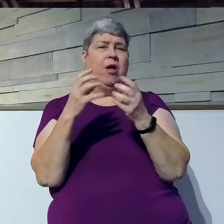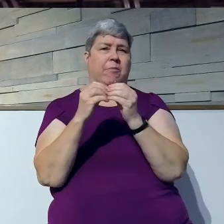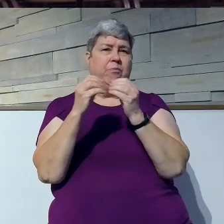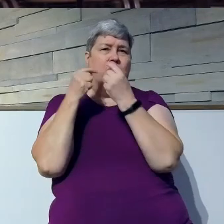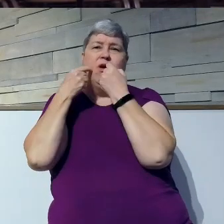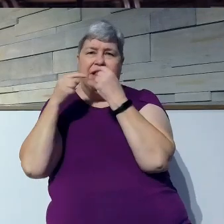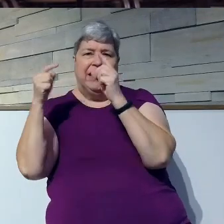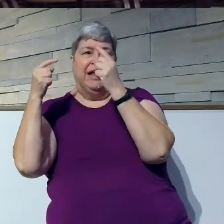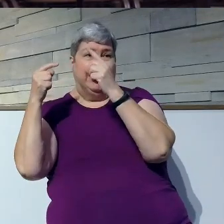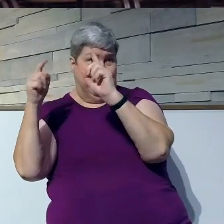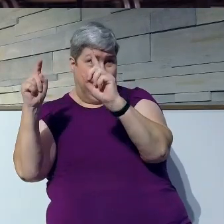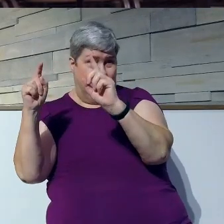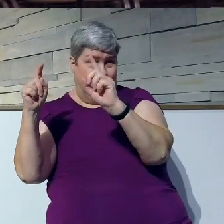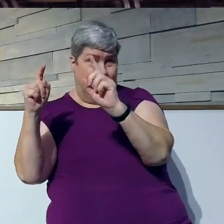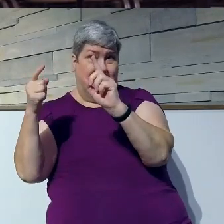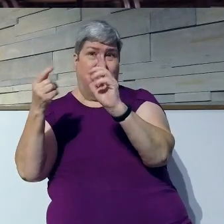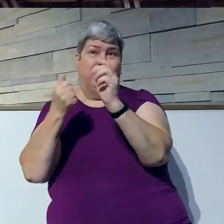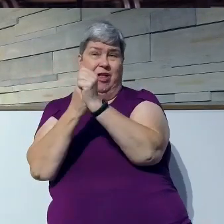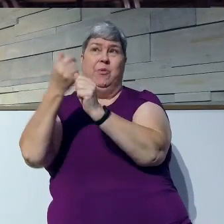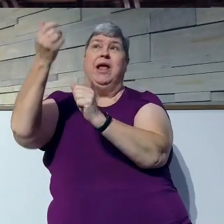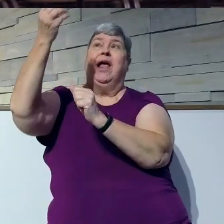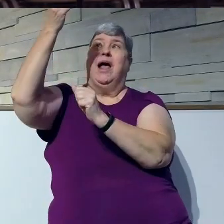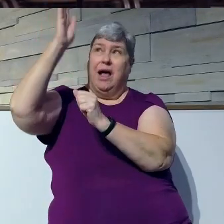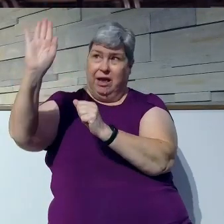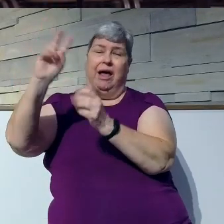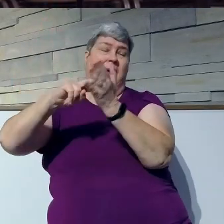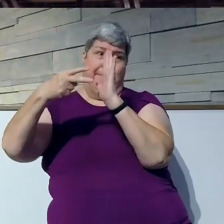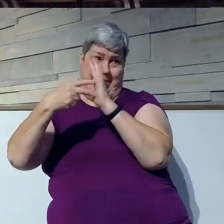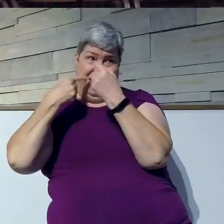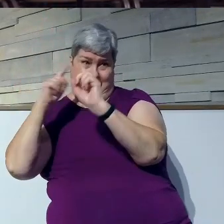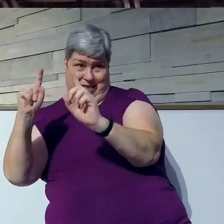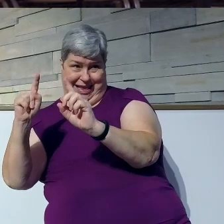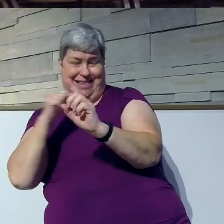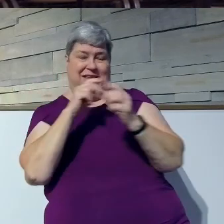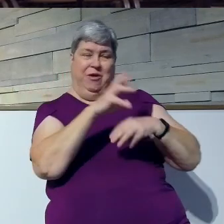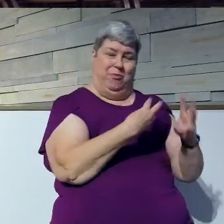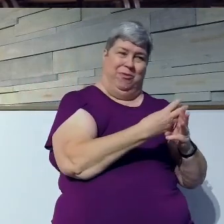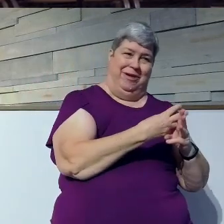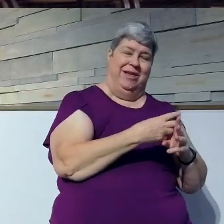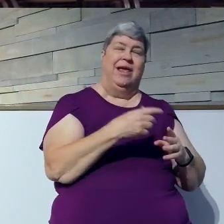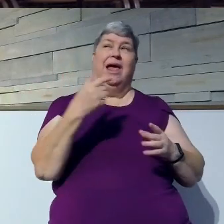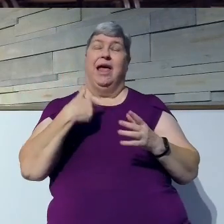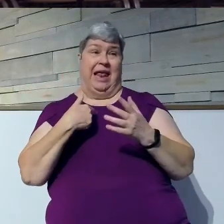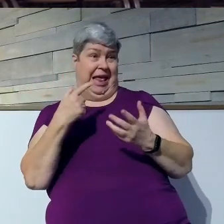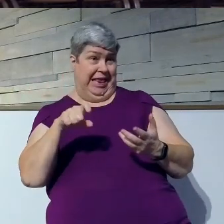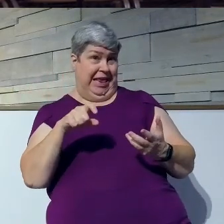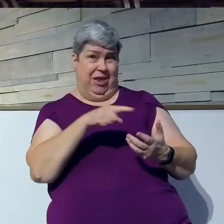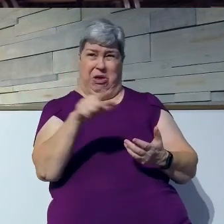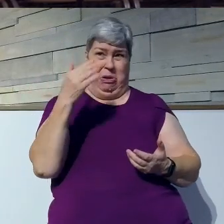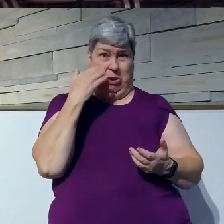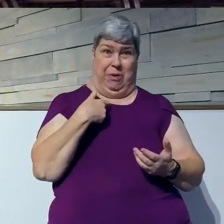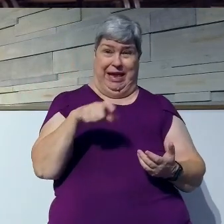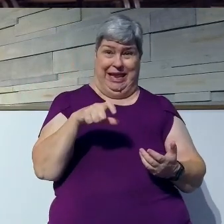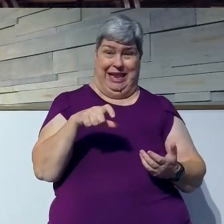more successful according to God's definition of success and standards. And what I need, and you know